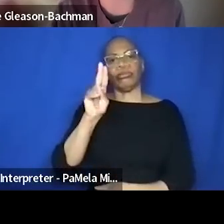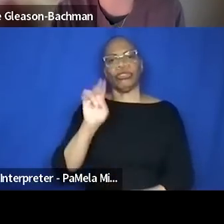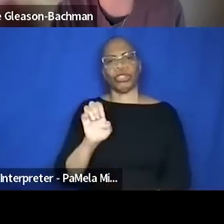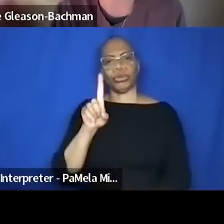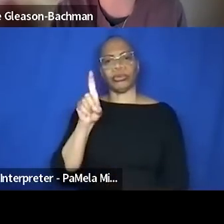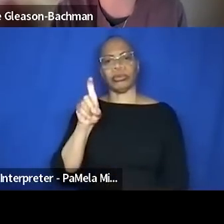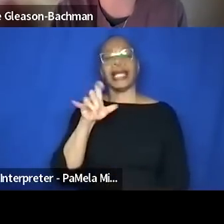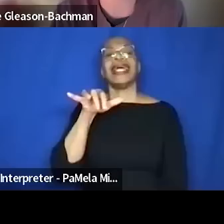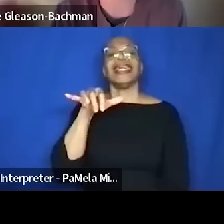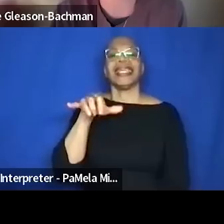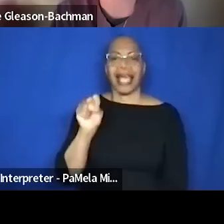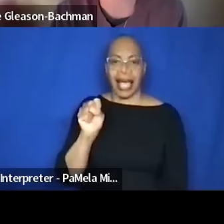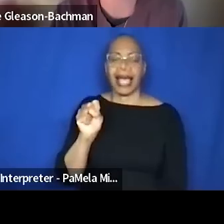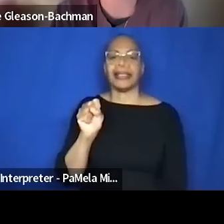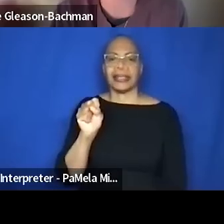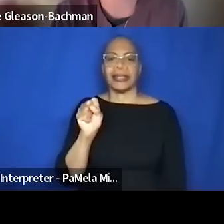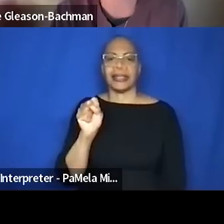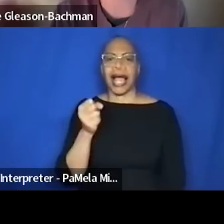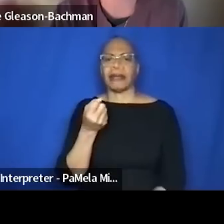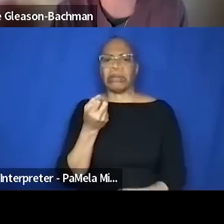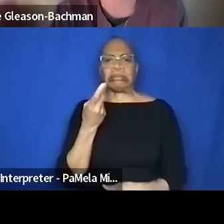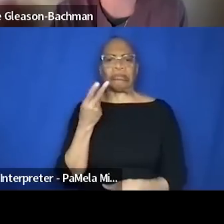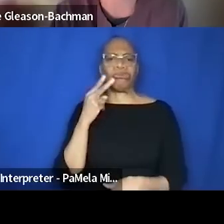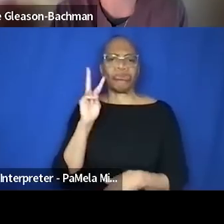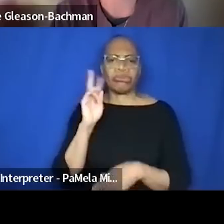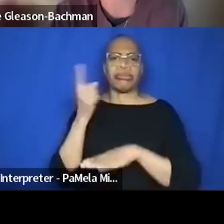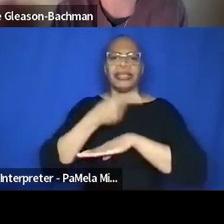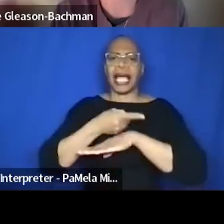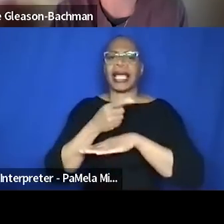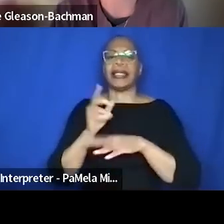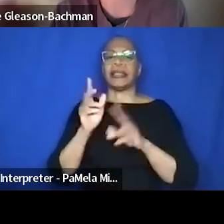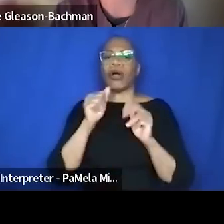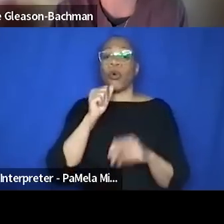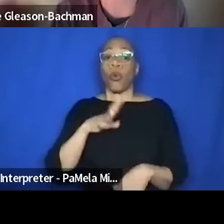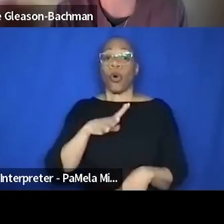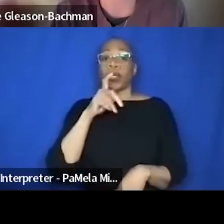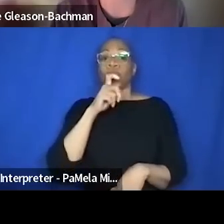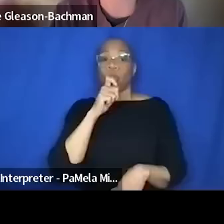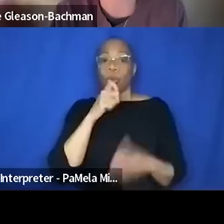Yeah, we just ran into a woman just the other day that she was taken to jail.